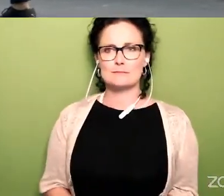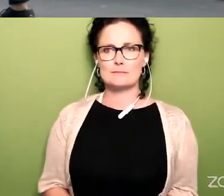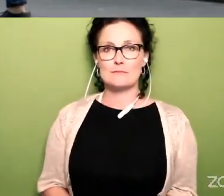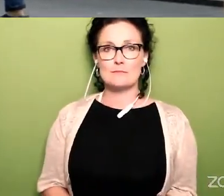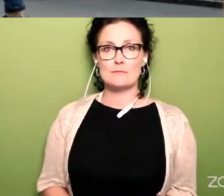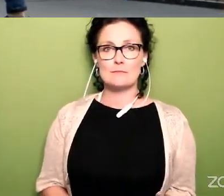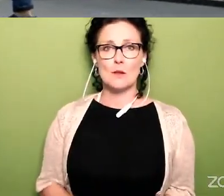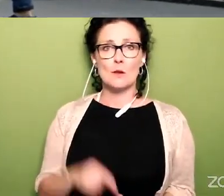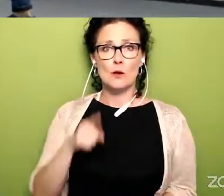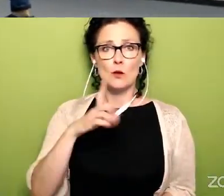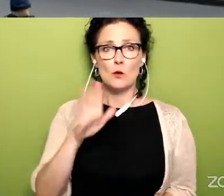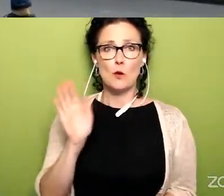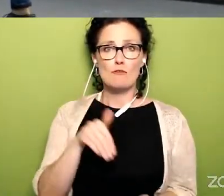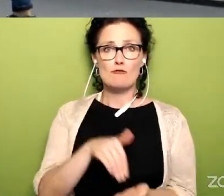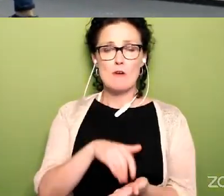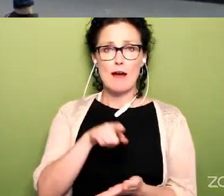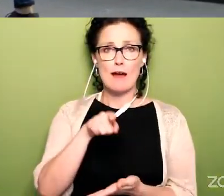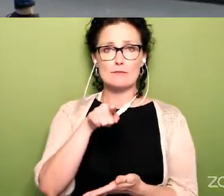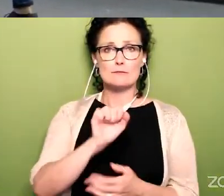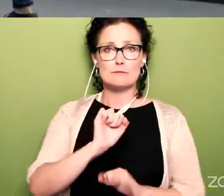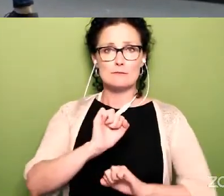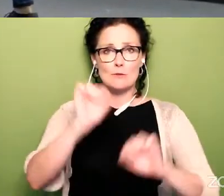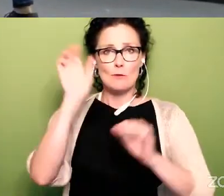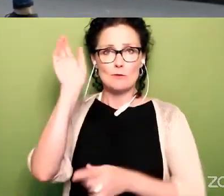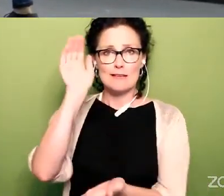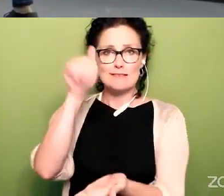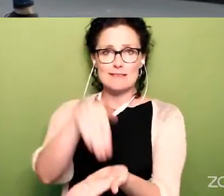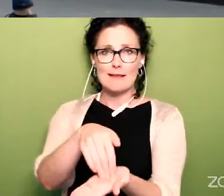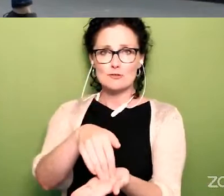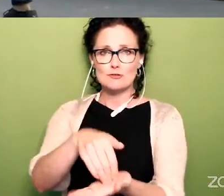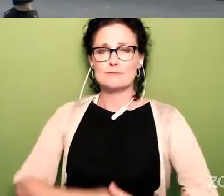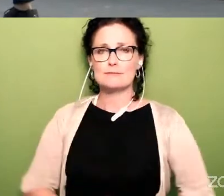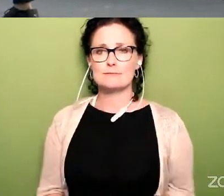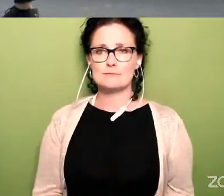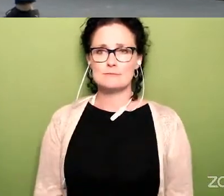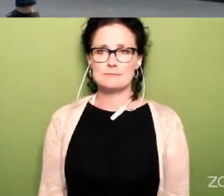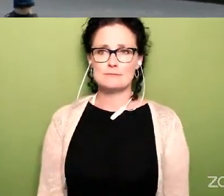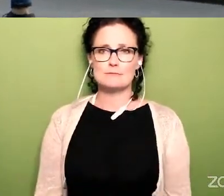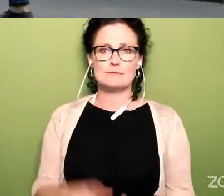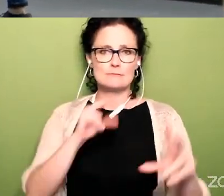Cathedral. Fargo The Hope Village. Centre. City Voices and Coventry Nanak Temple.